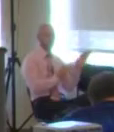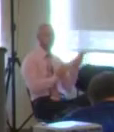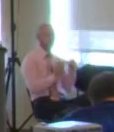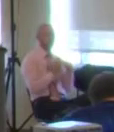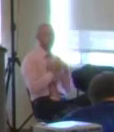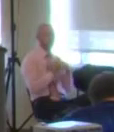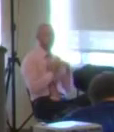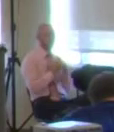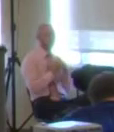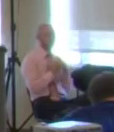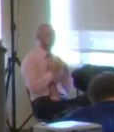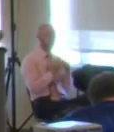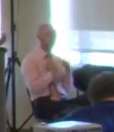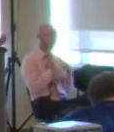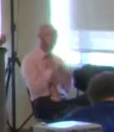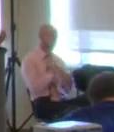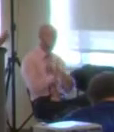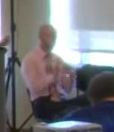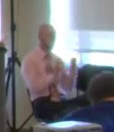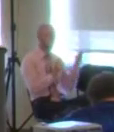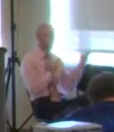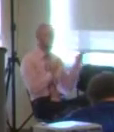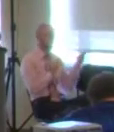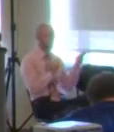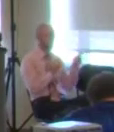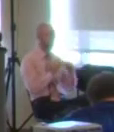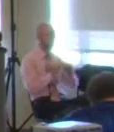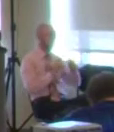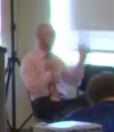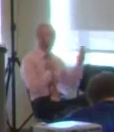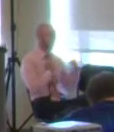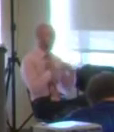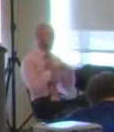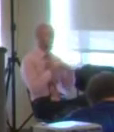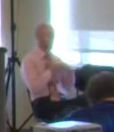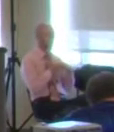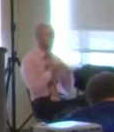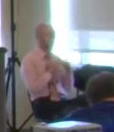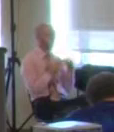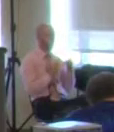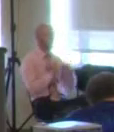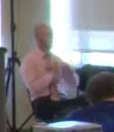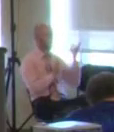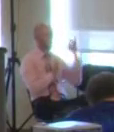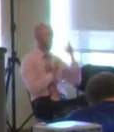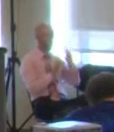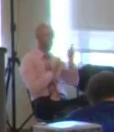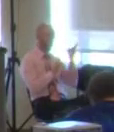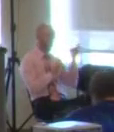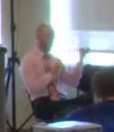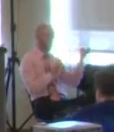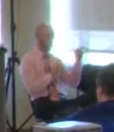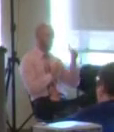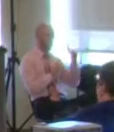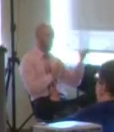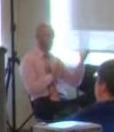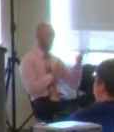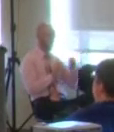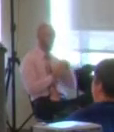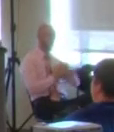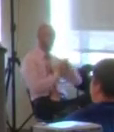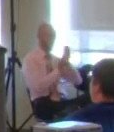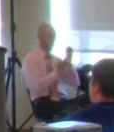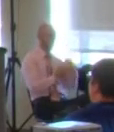medication and symptom management, which are obvious medical pieces, dual diagnosis approach. The standard of care is that we now